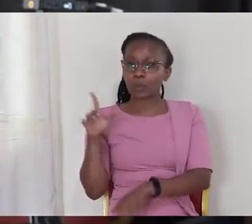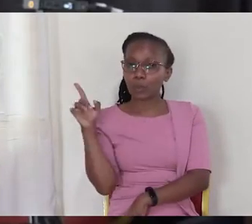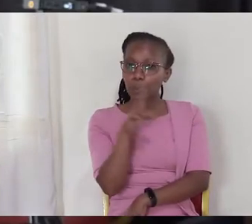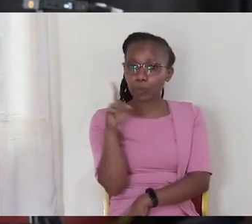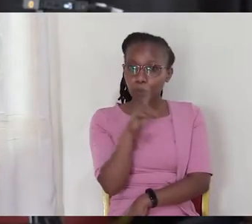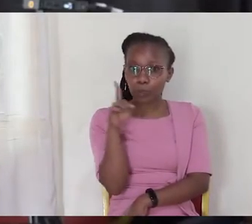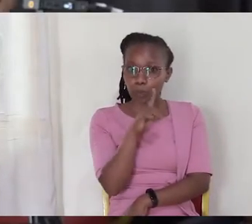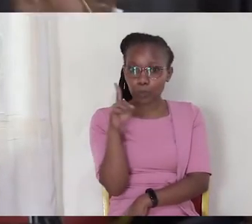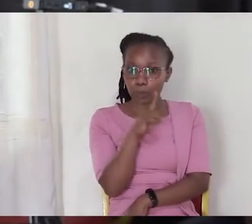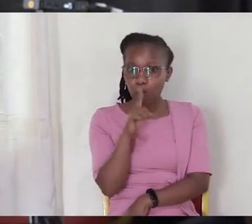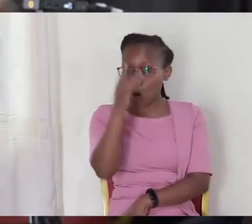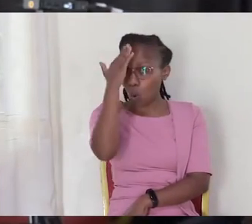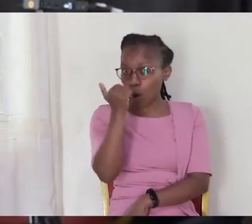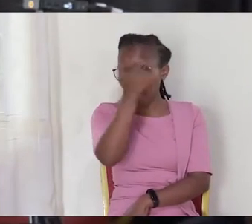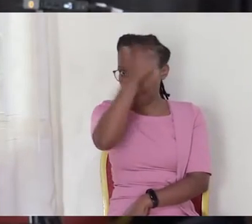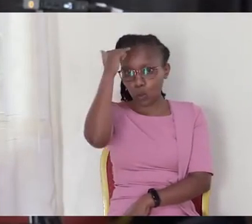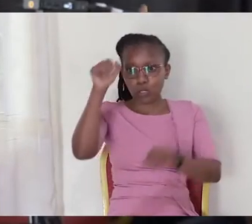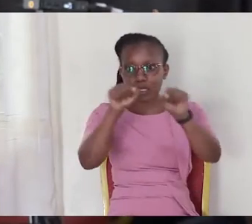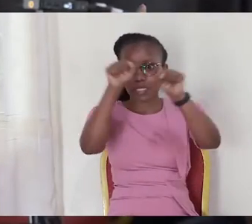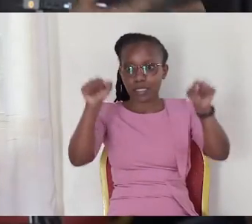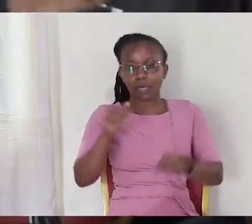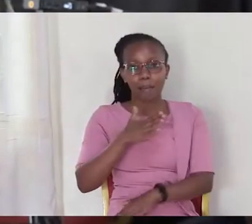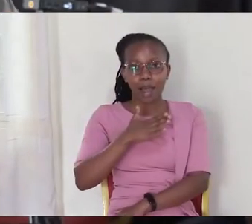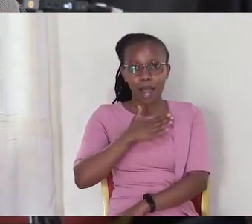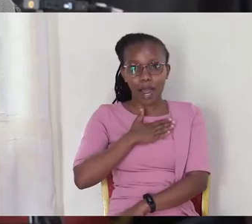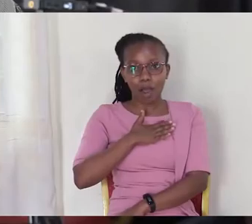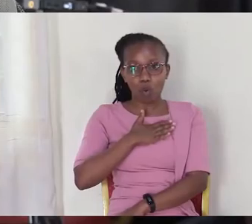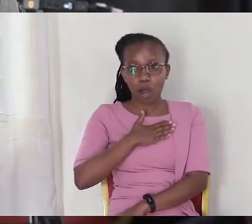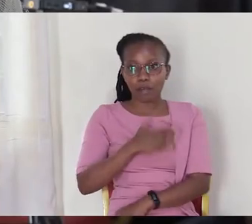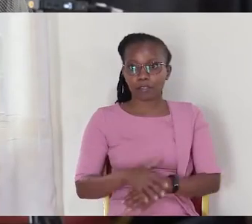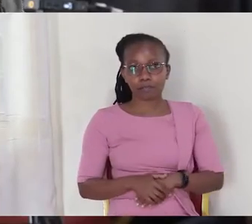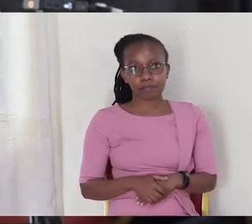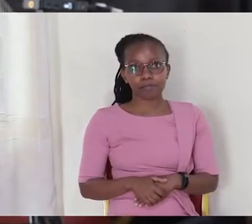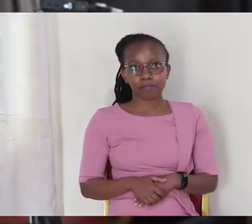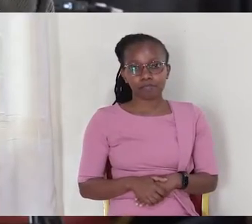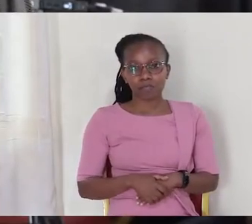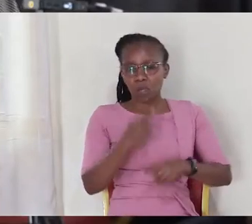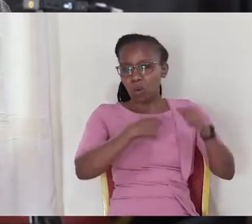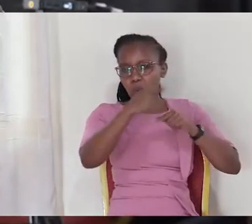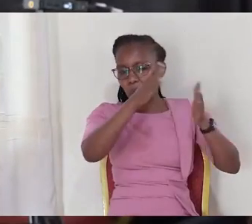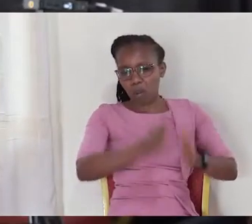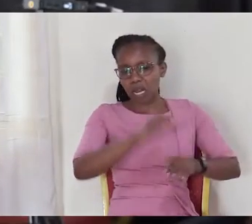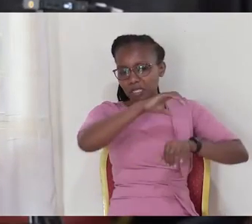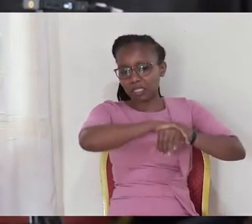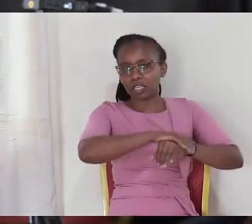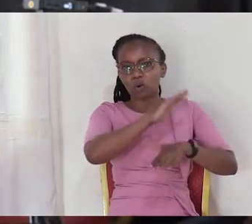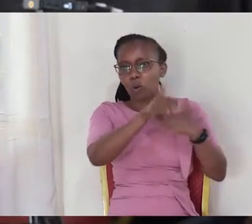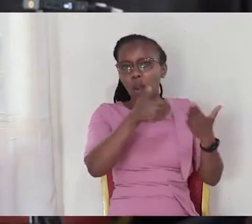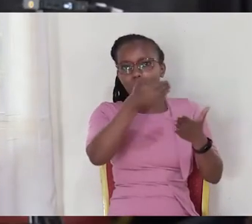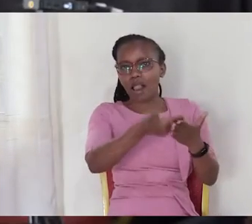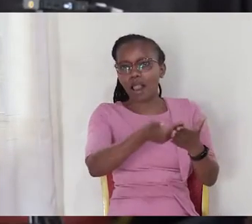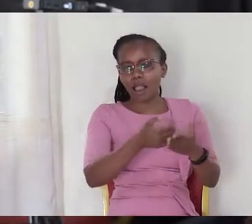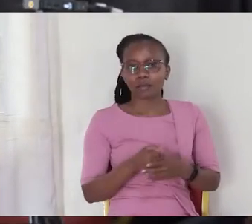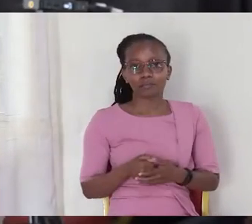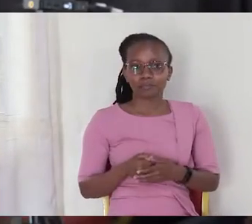a part of this is also because of the system we have, which gives us what we call the winners take all electoral outcome. So